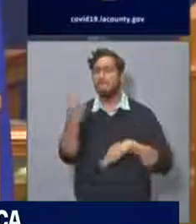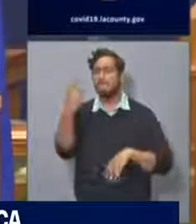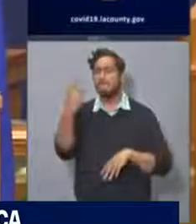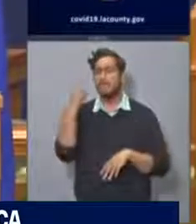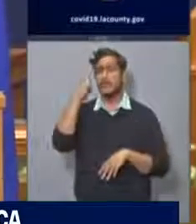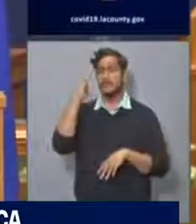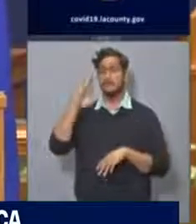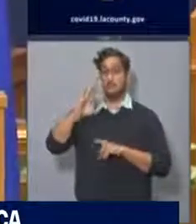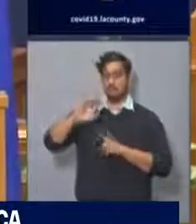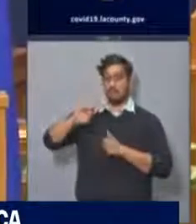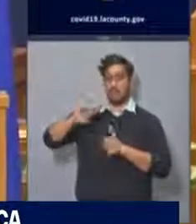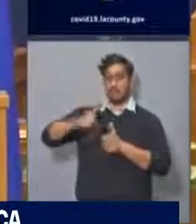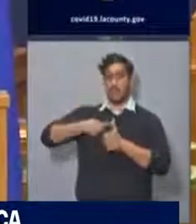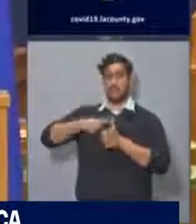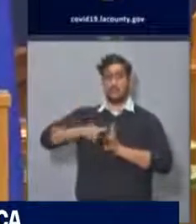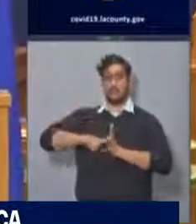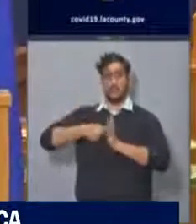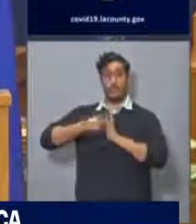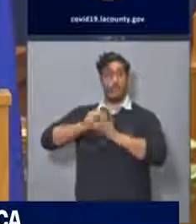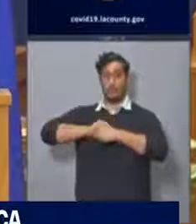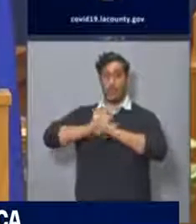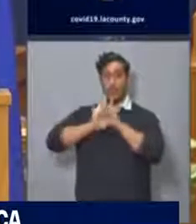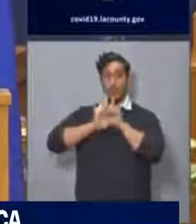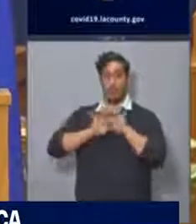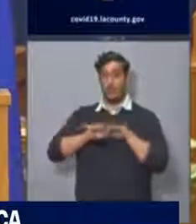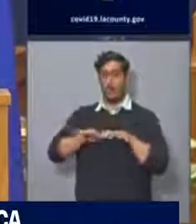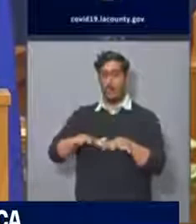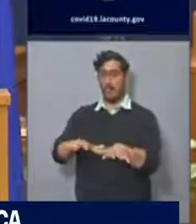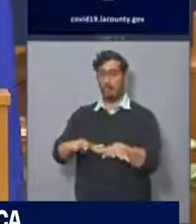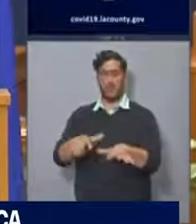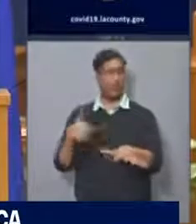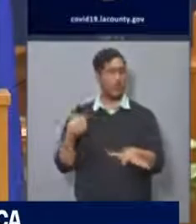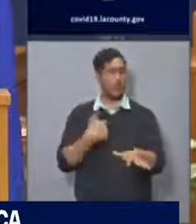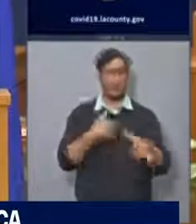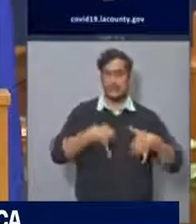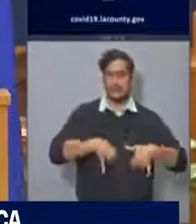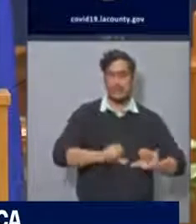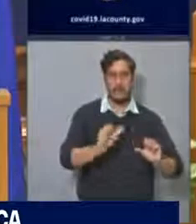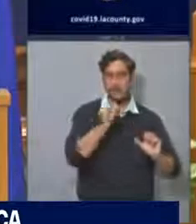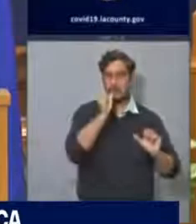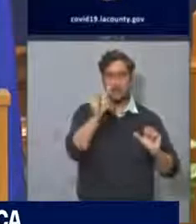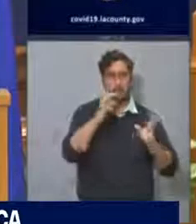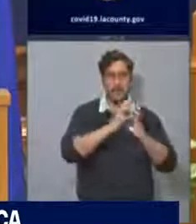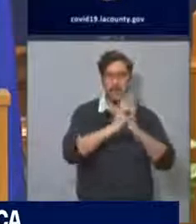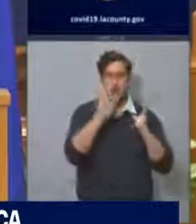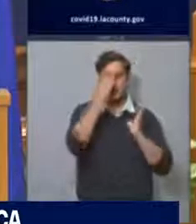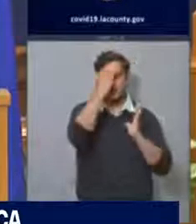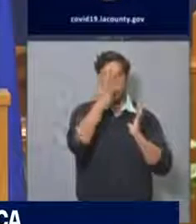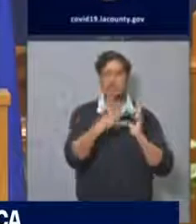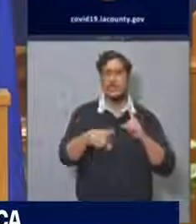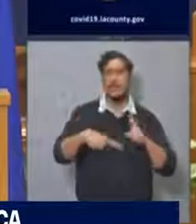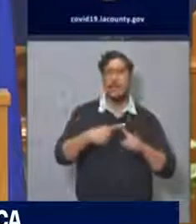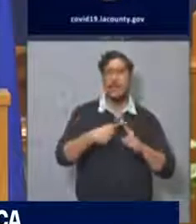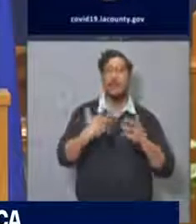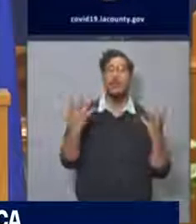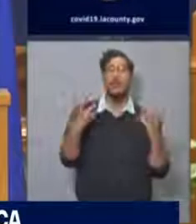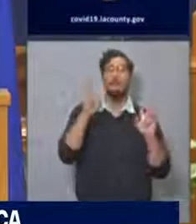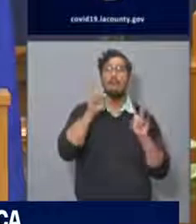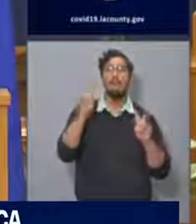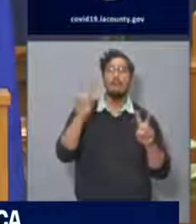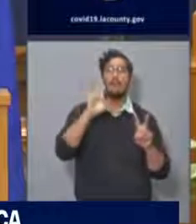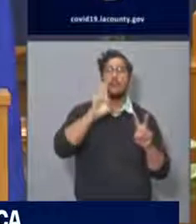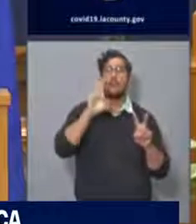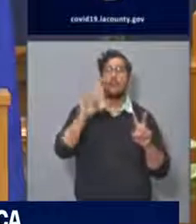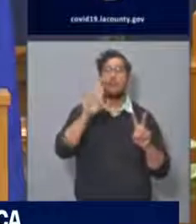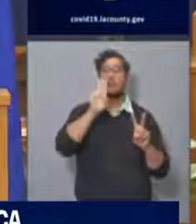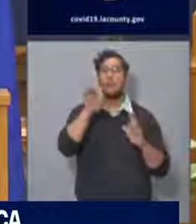on in the pandemic, we didn't really have a lot of information about what we anticipated could be a pretty steep